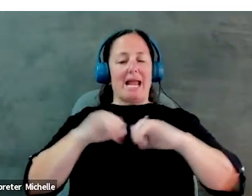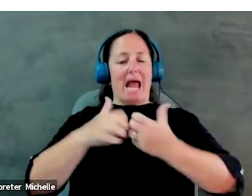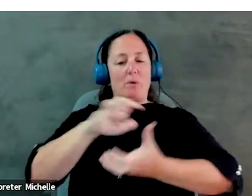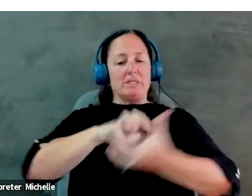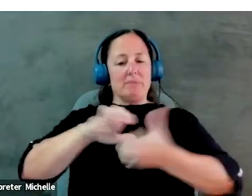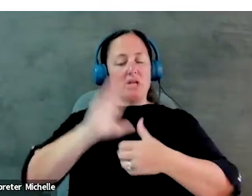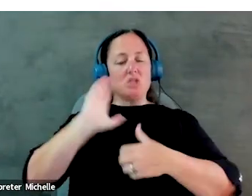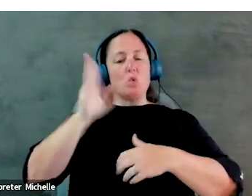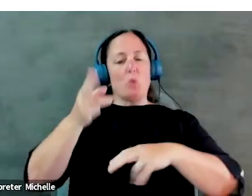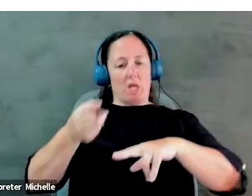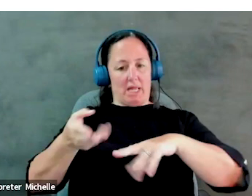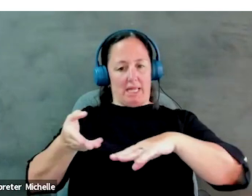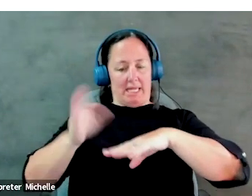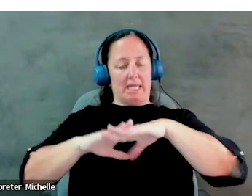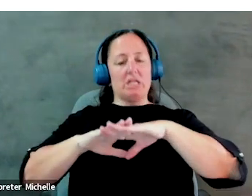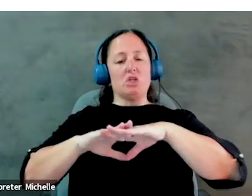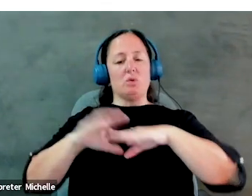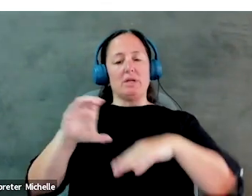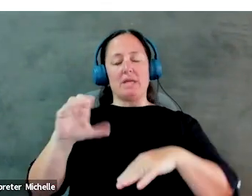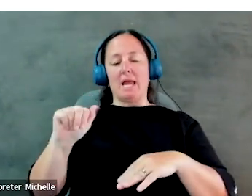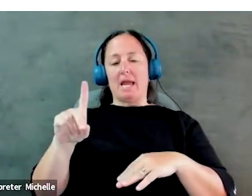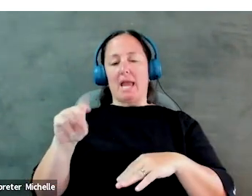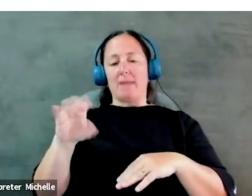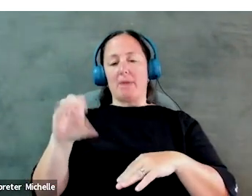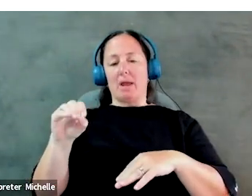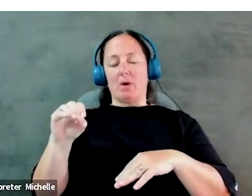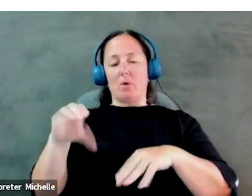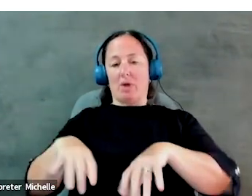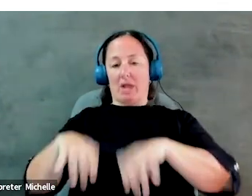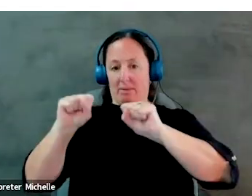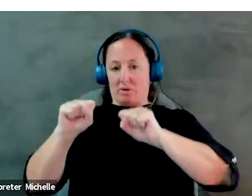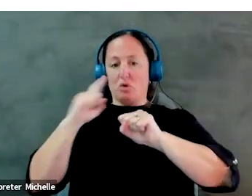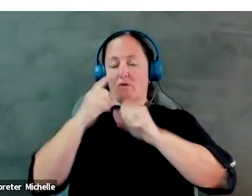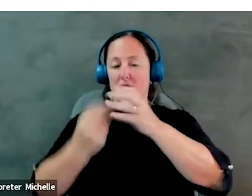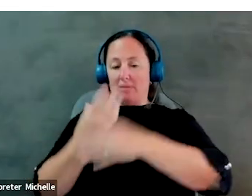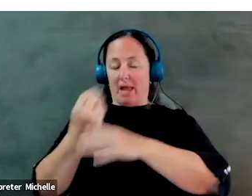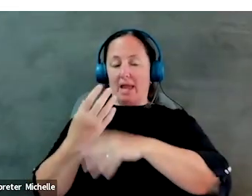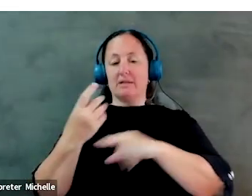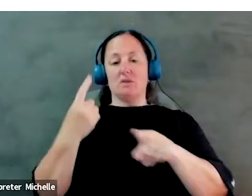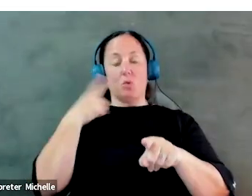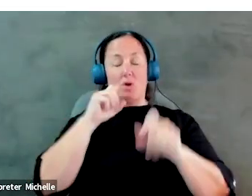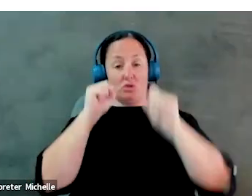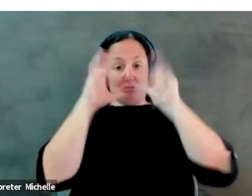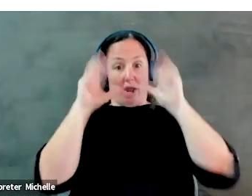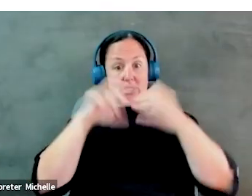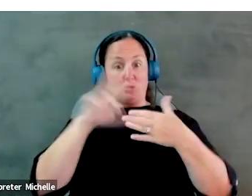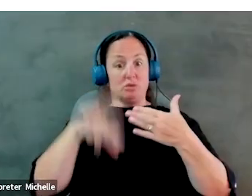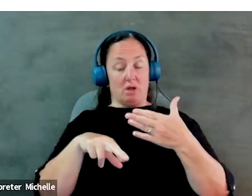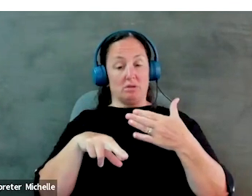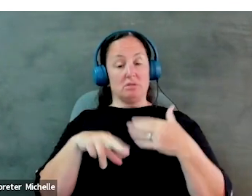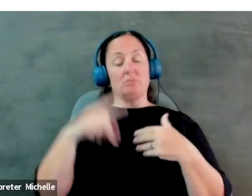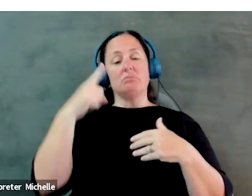to increase the cadmium that can be absorbed by the plant. So for us, it was surprising, for